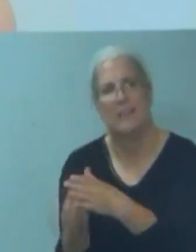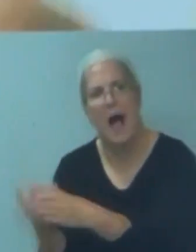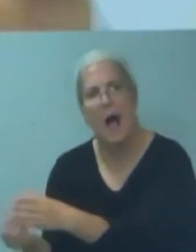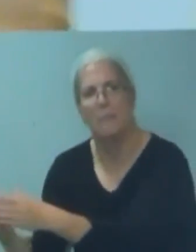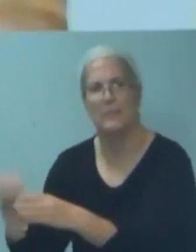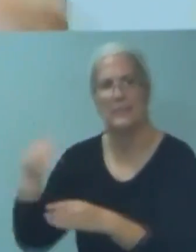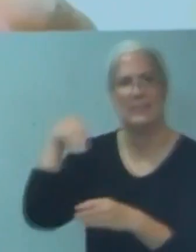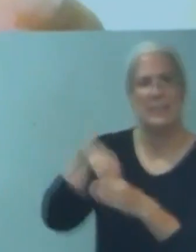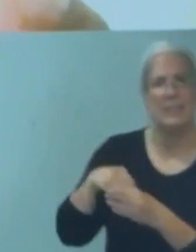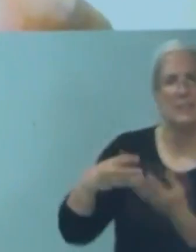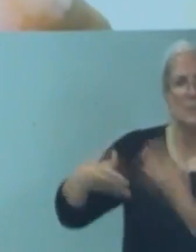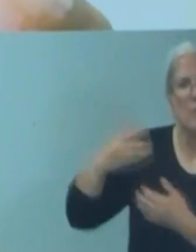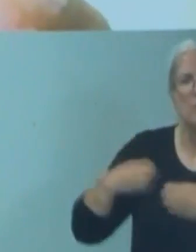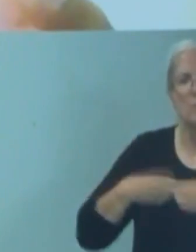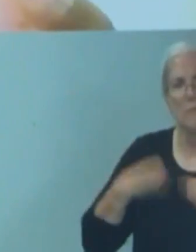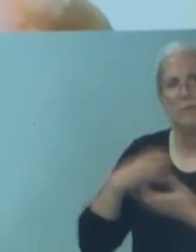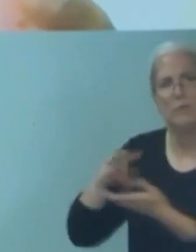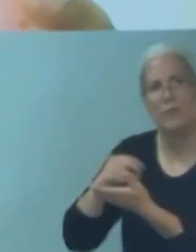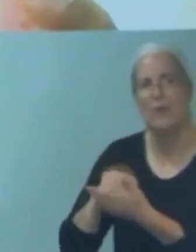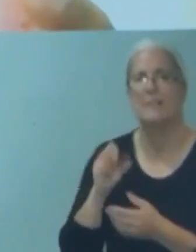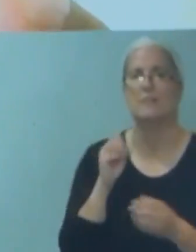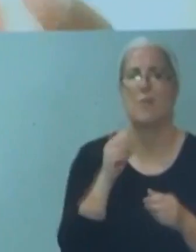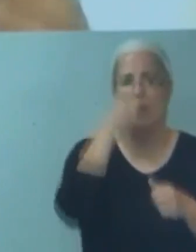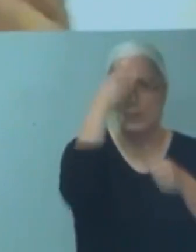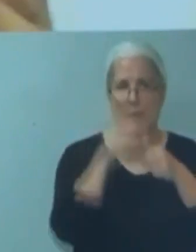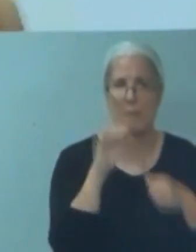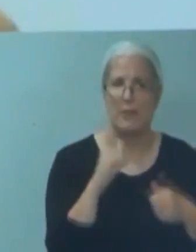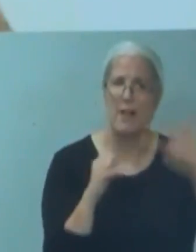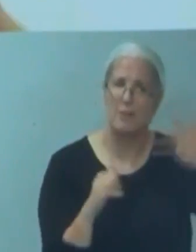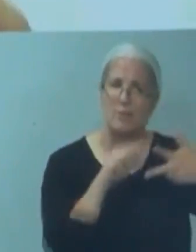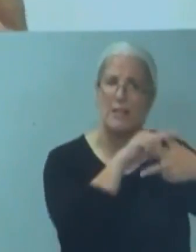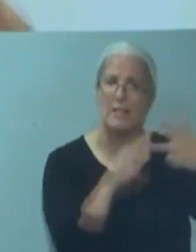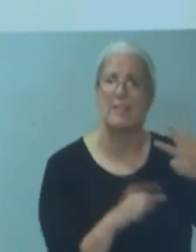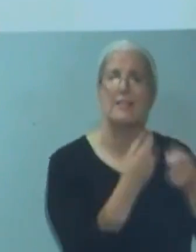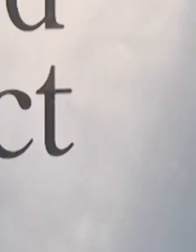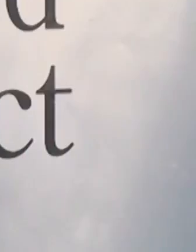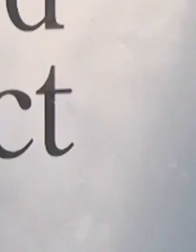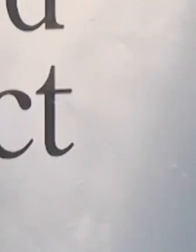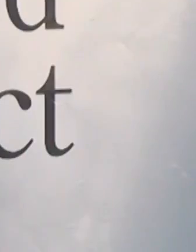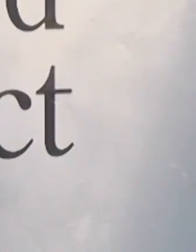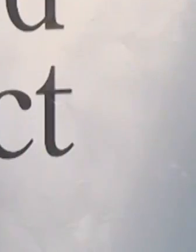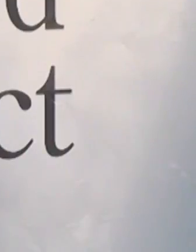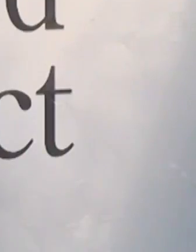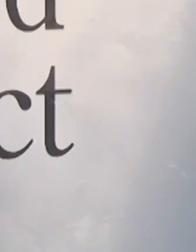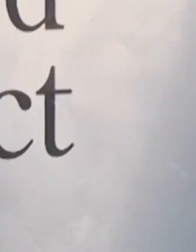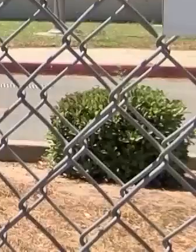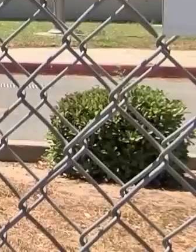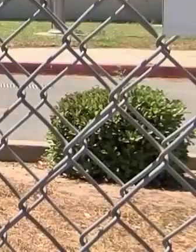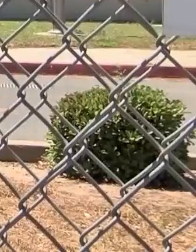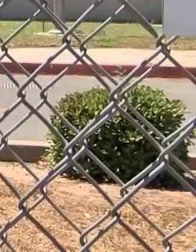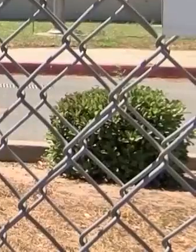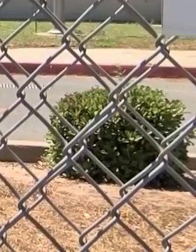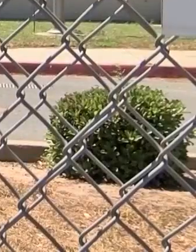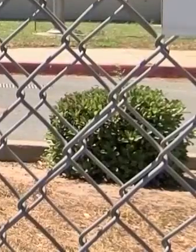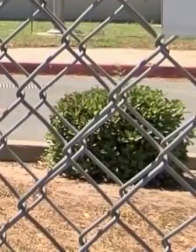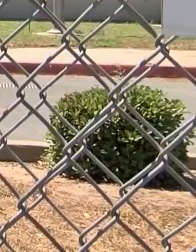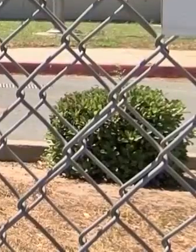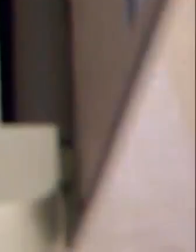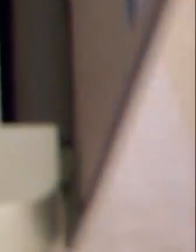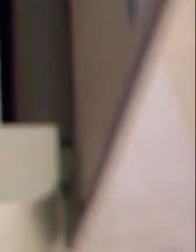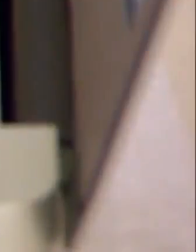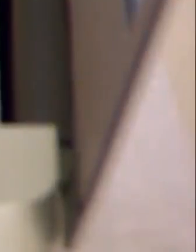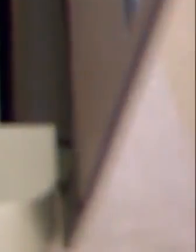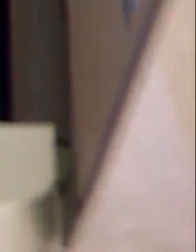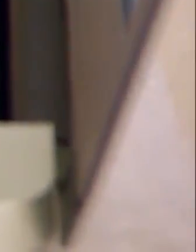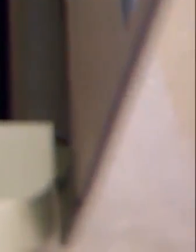Safety first, social emotional learning, needs of our students, and the continuity of learning. Fresno Unified has been on the forefront with providing